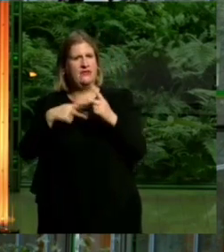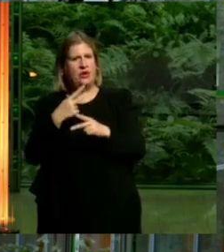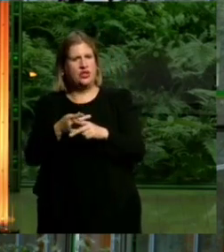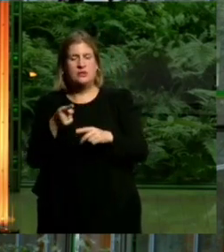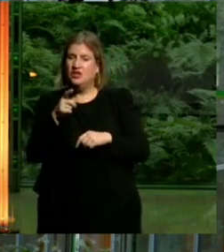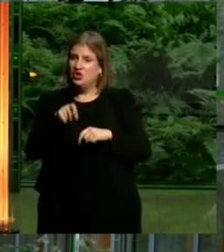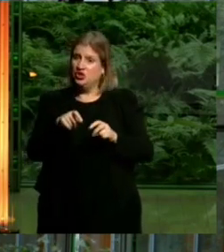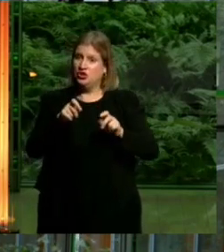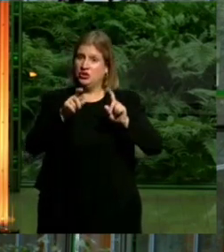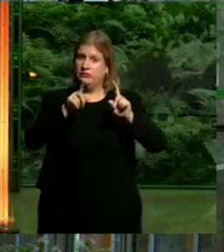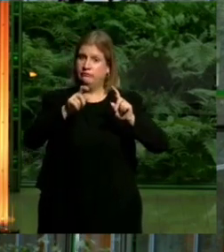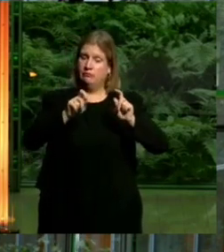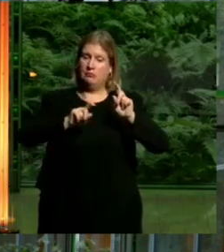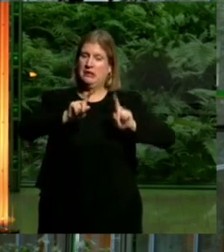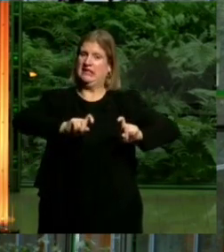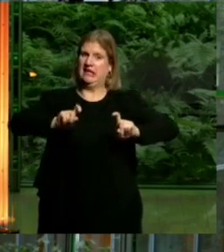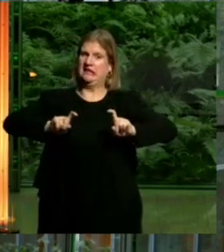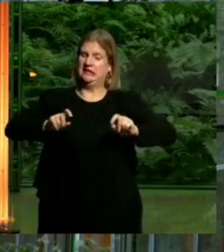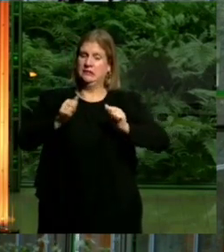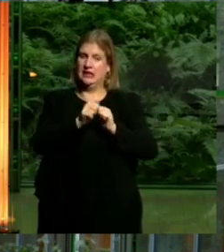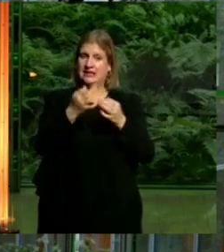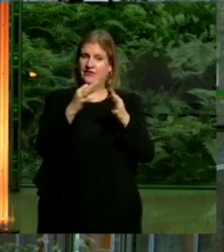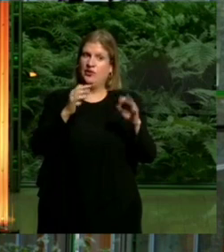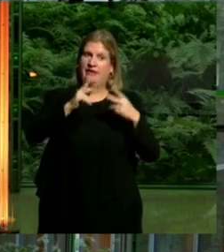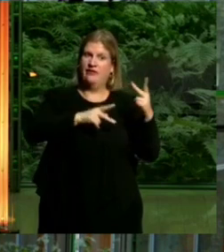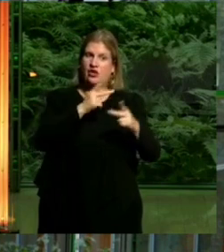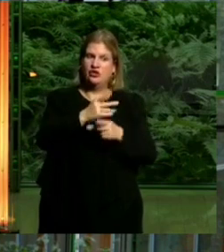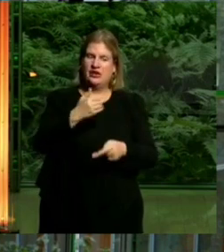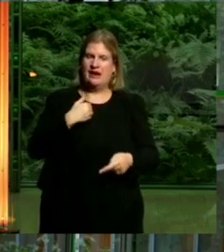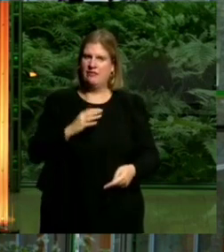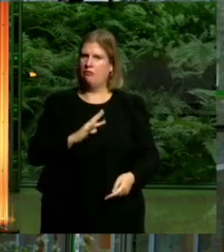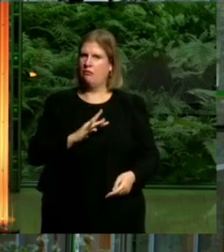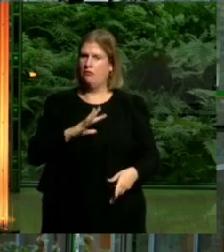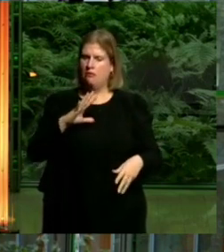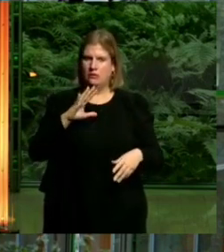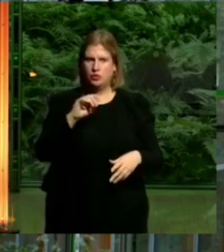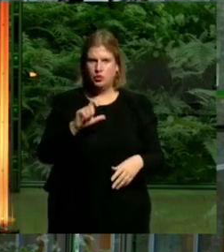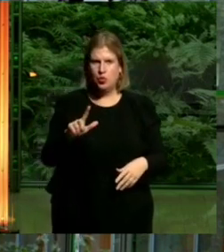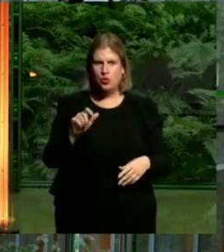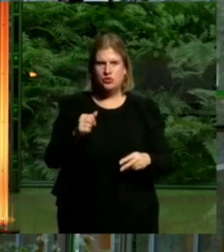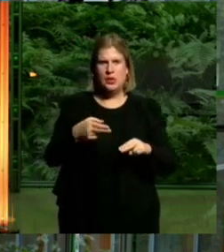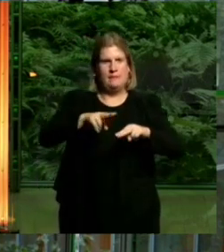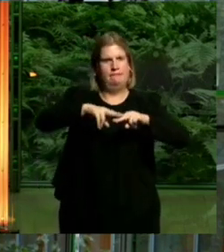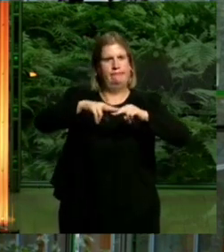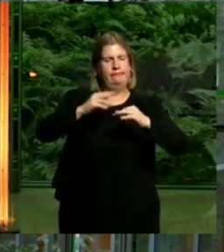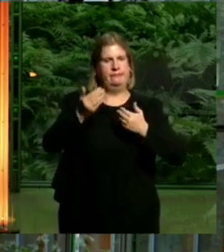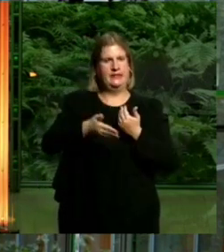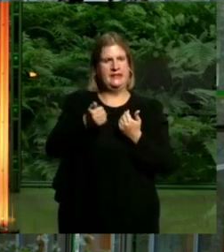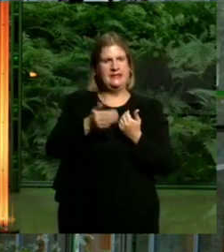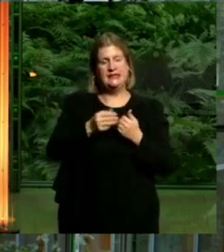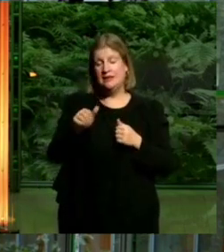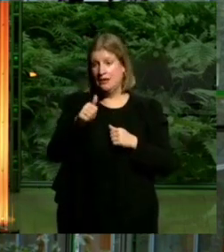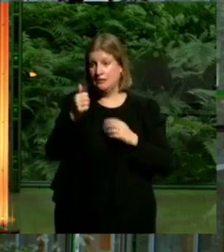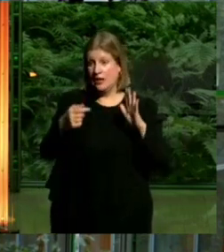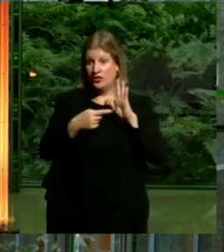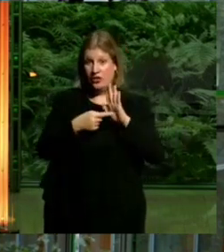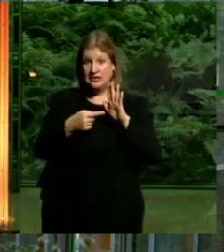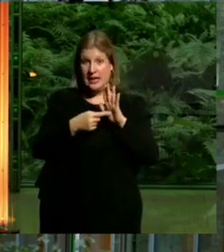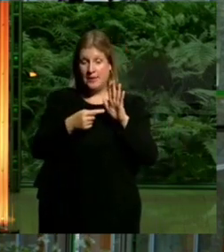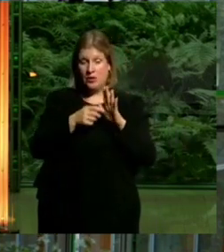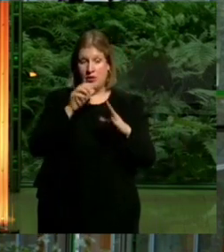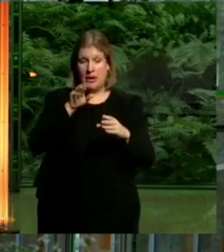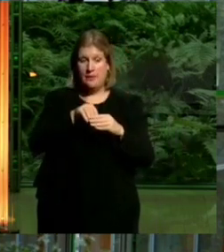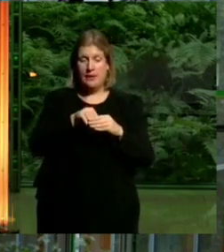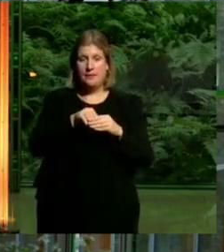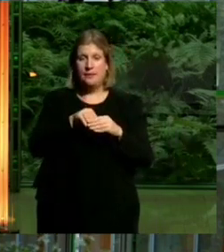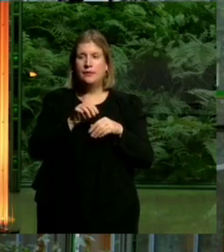messing around with this because it gives you all these like really nifty tools you could build that are easy. Another example was that I didn't include here is